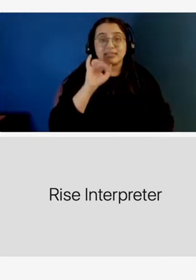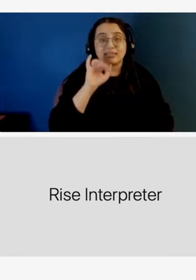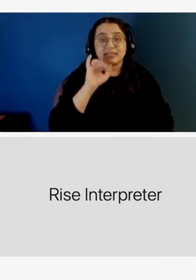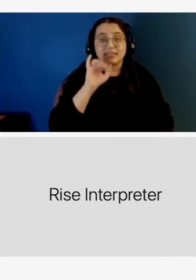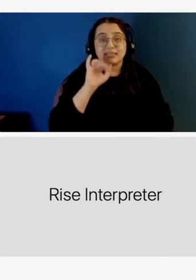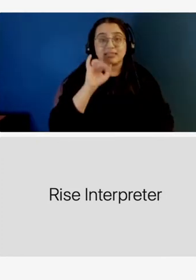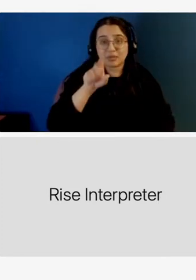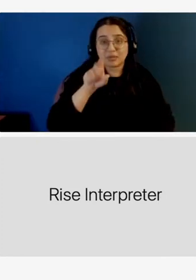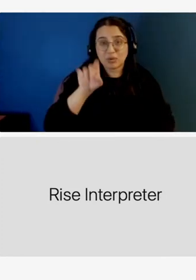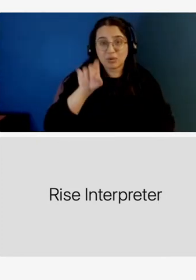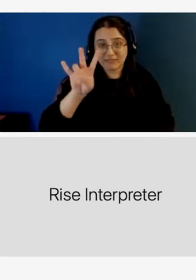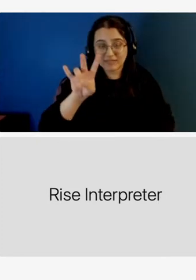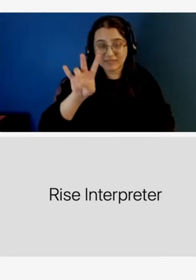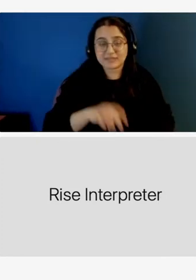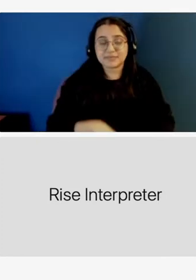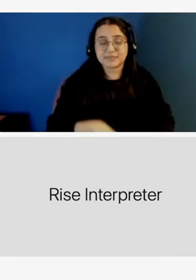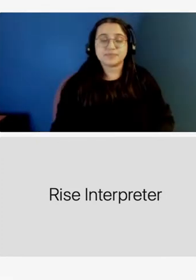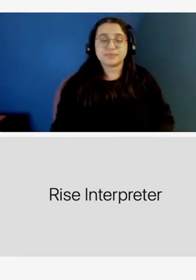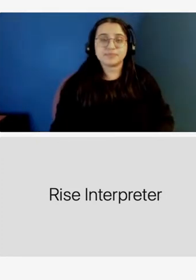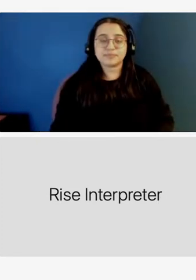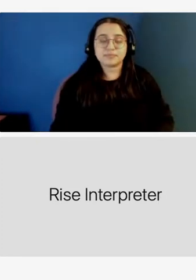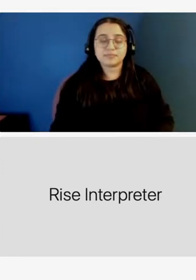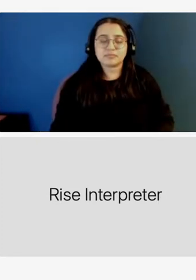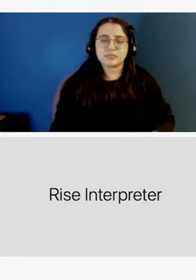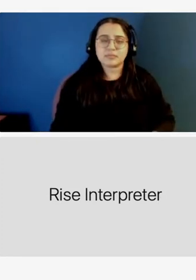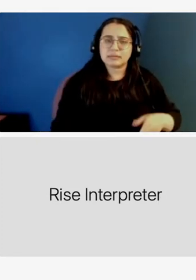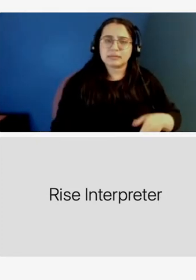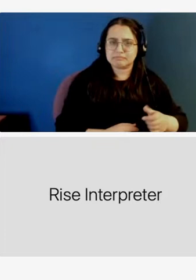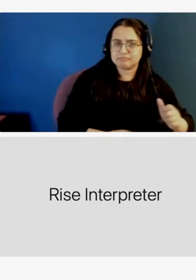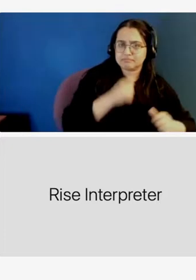I'll make the motion and all six